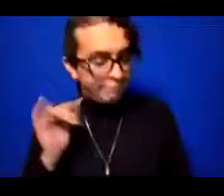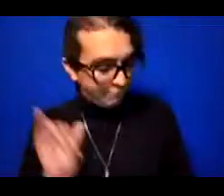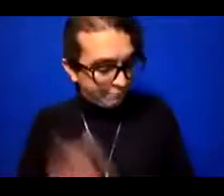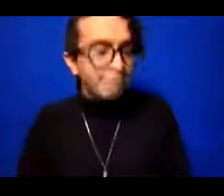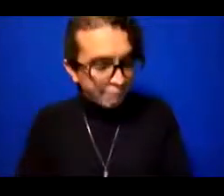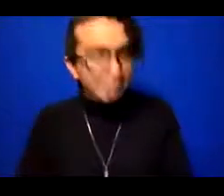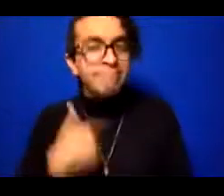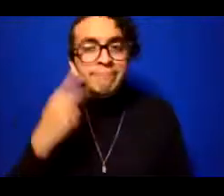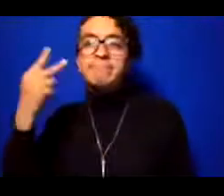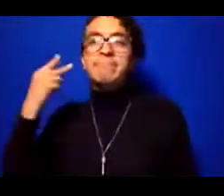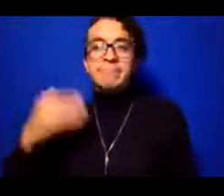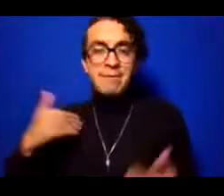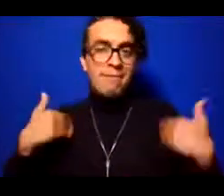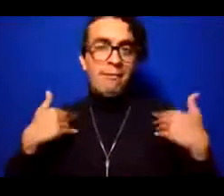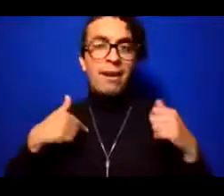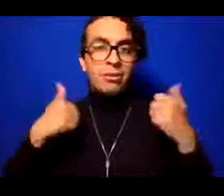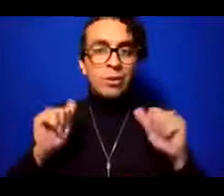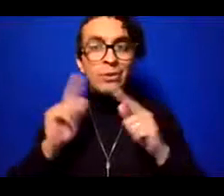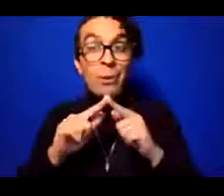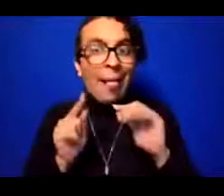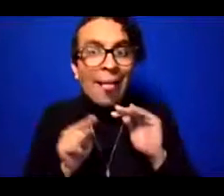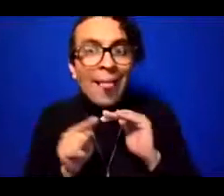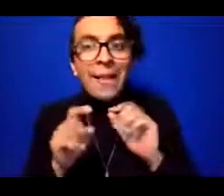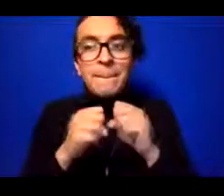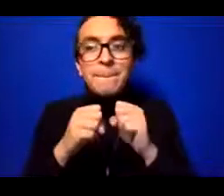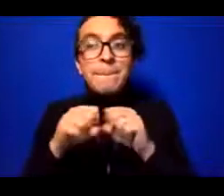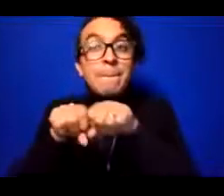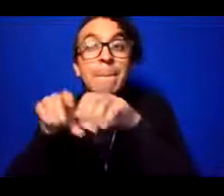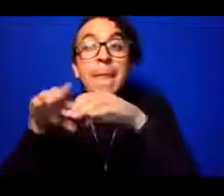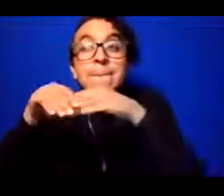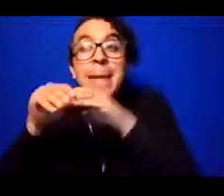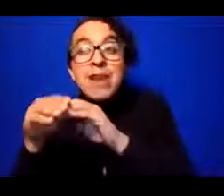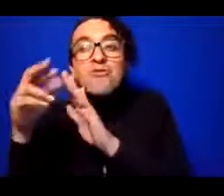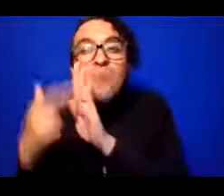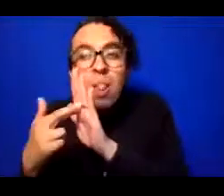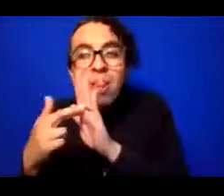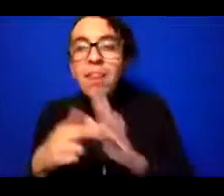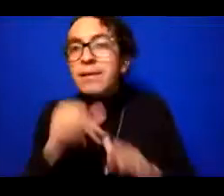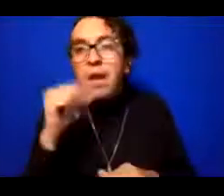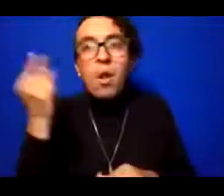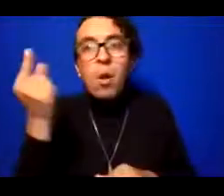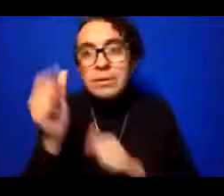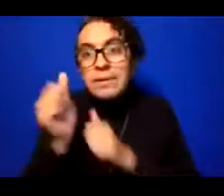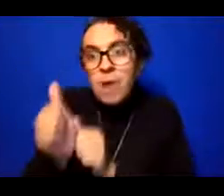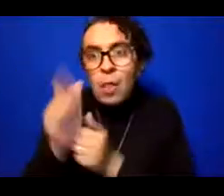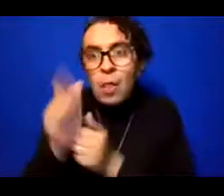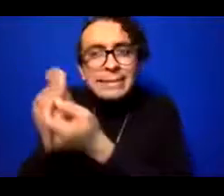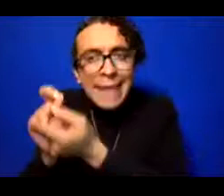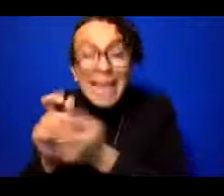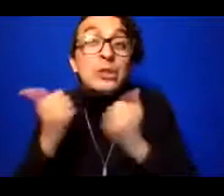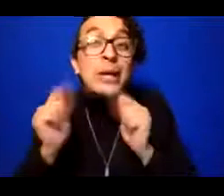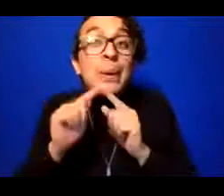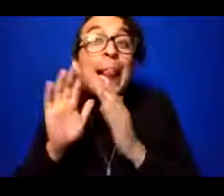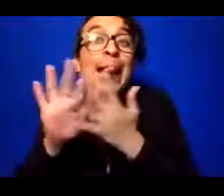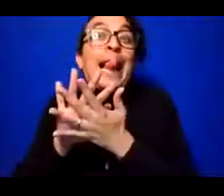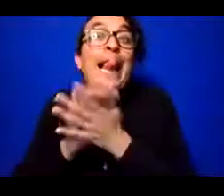and I tried to, do what I could to bend the rules here and there and maybe not, always follow the directions and here,